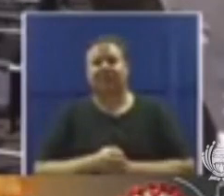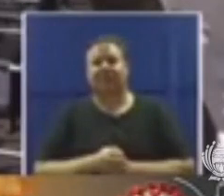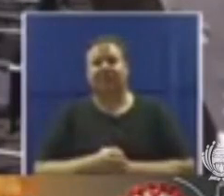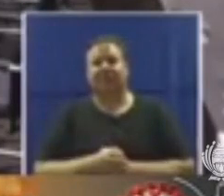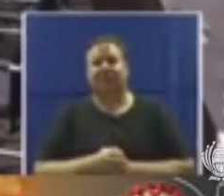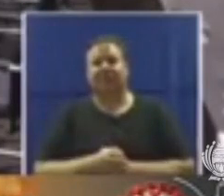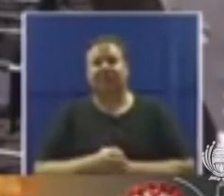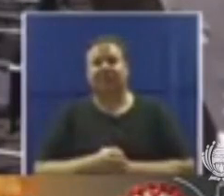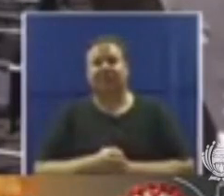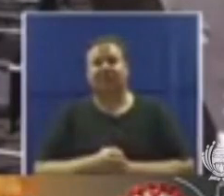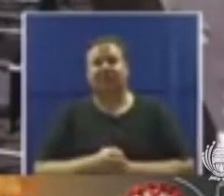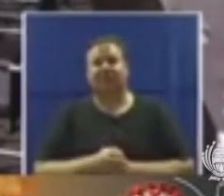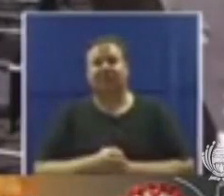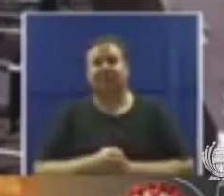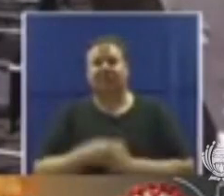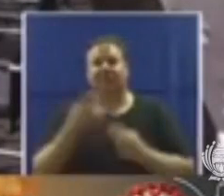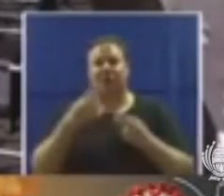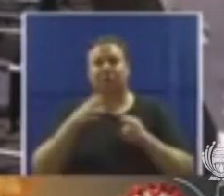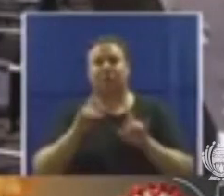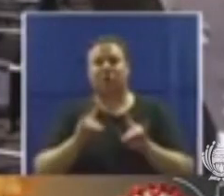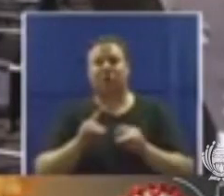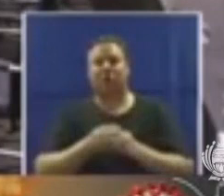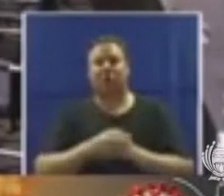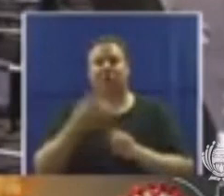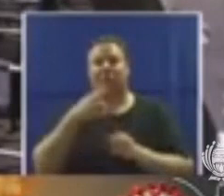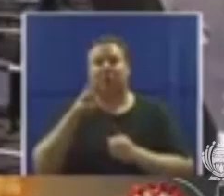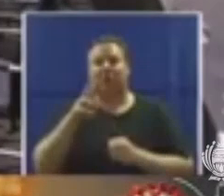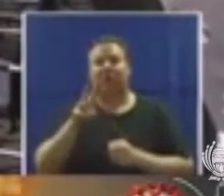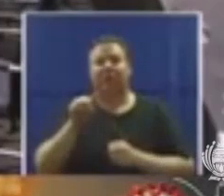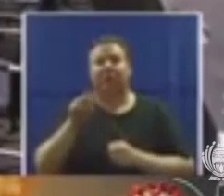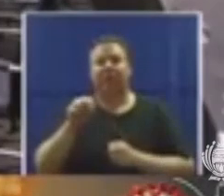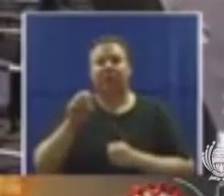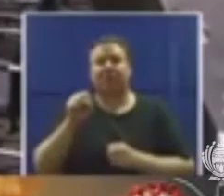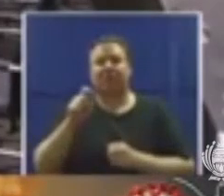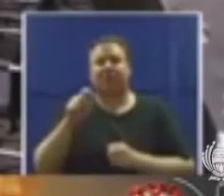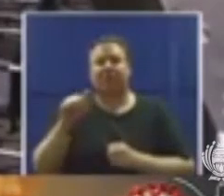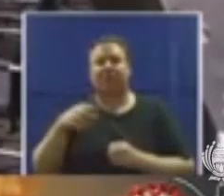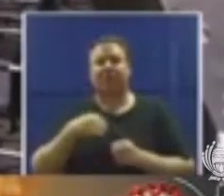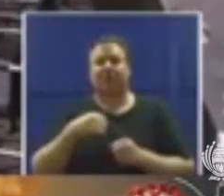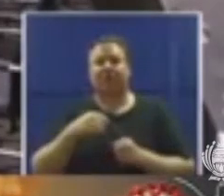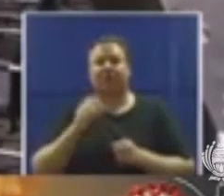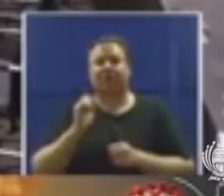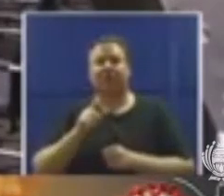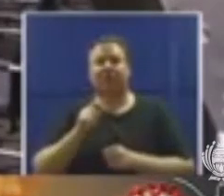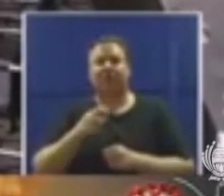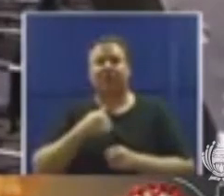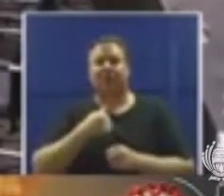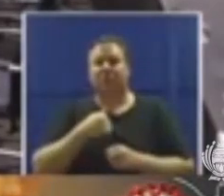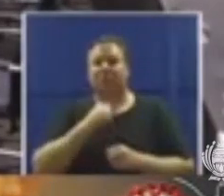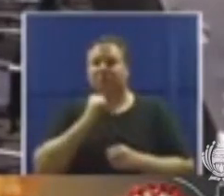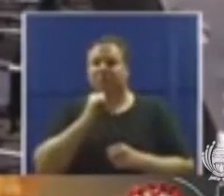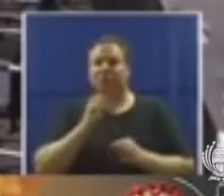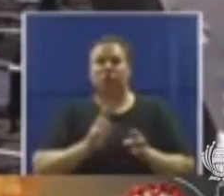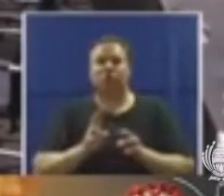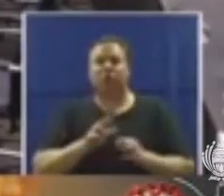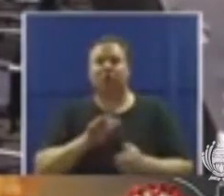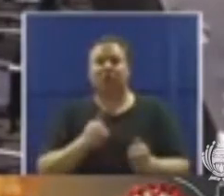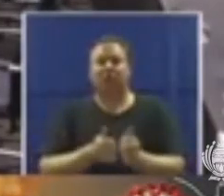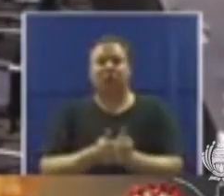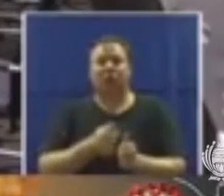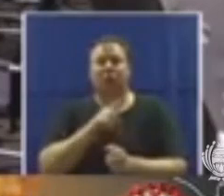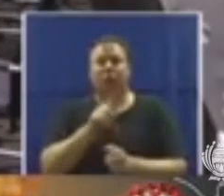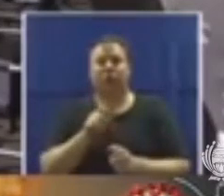Honourable Chair, may I just say that Honourable Van Staden has a problem with his signal, but I'm not ready to do a follow-up question.